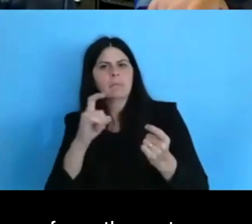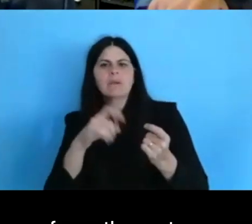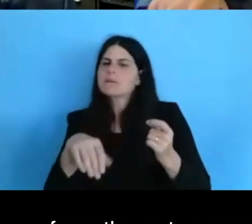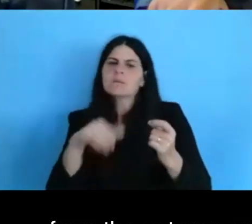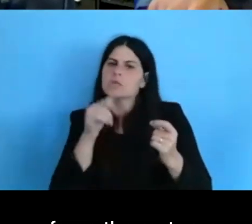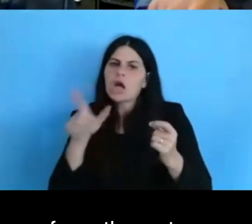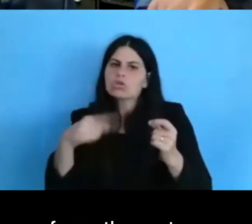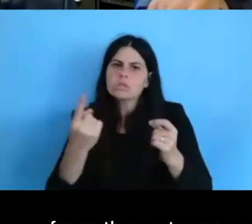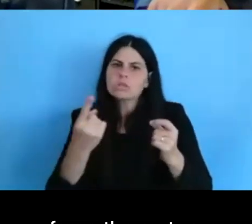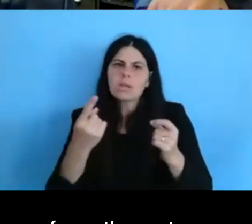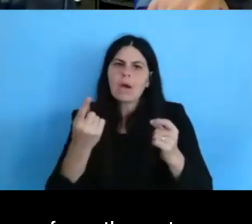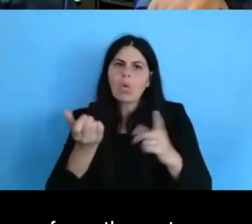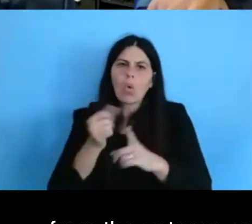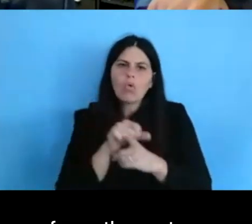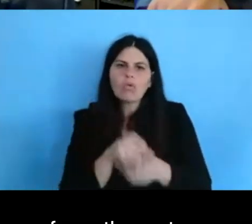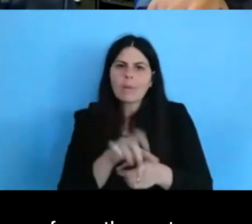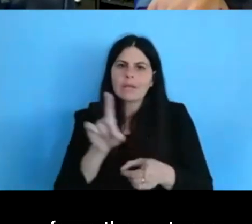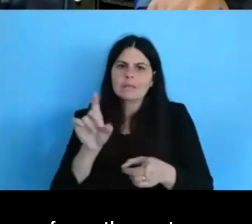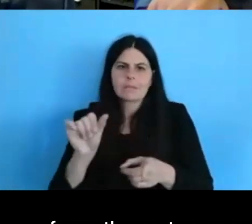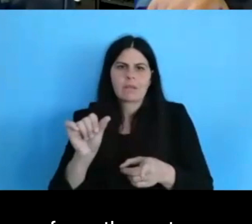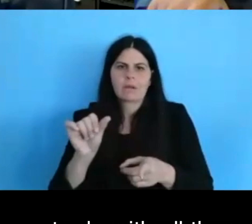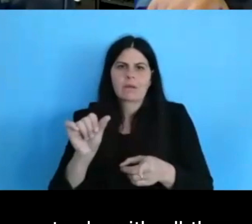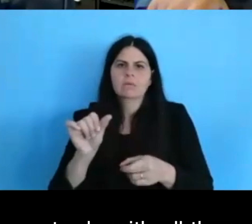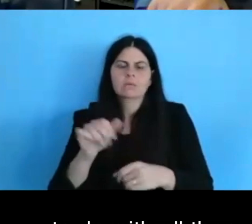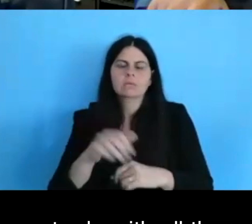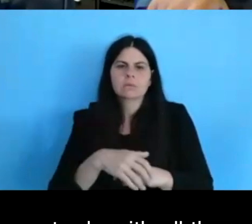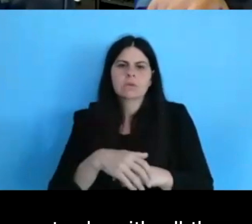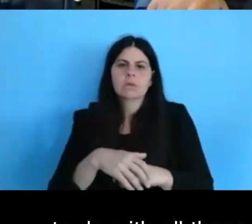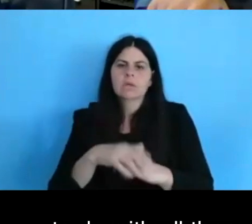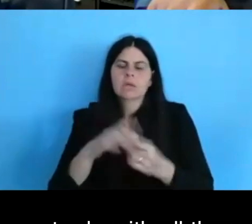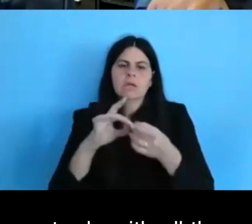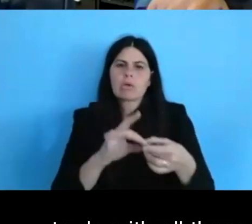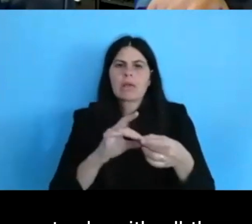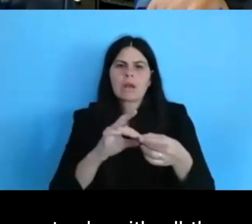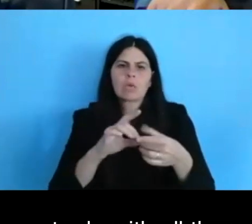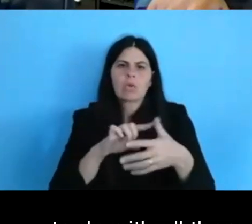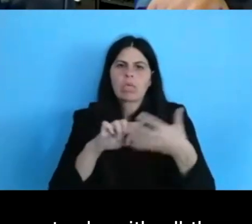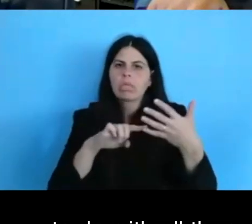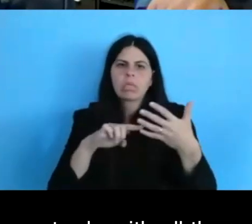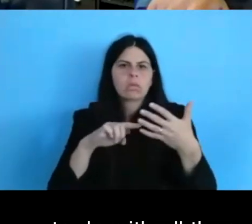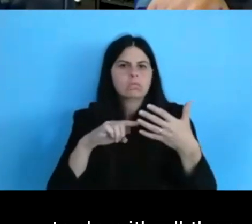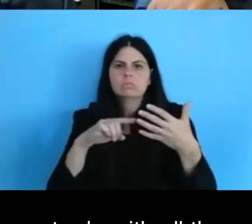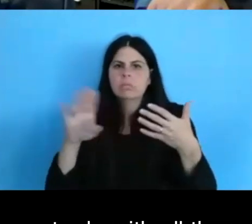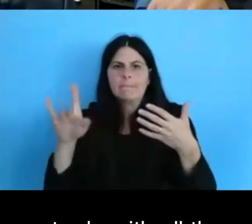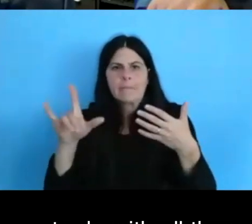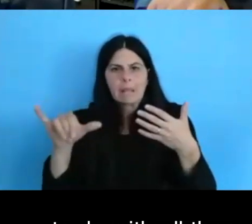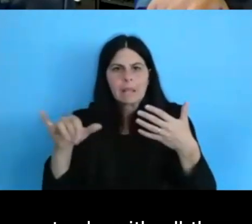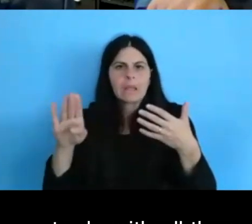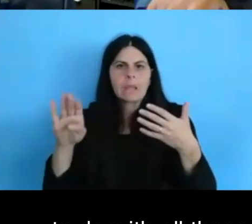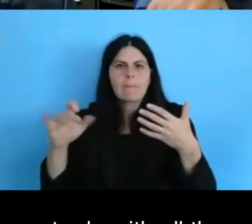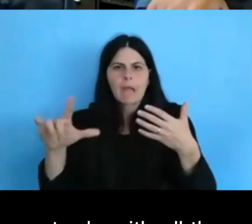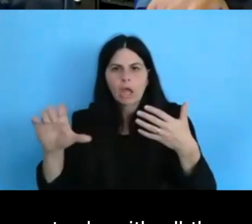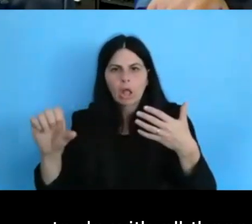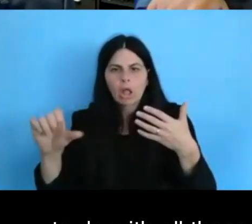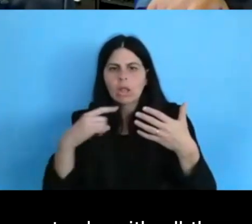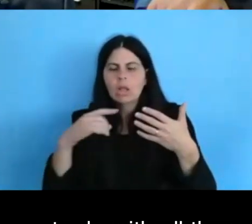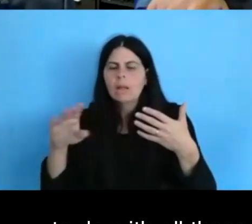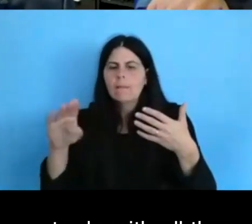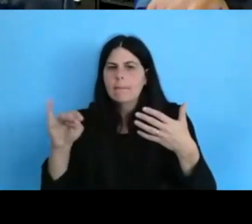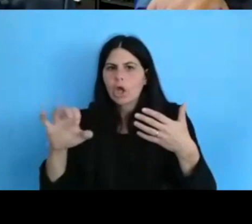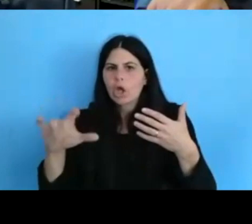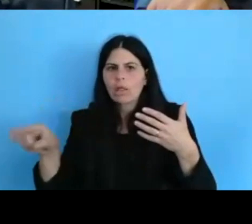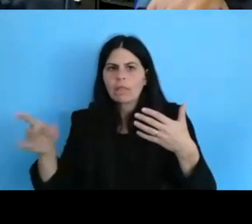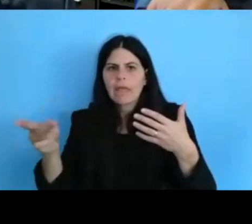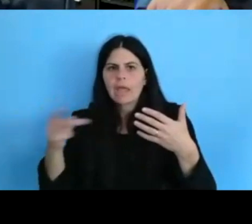just overcoming the disability. It has to do with all those things that Billy and Michael have talked about, with teamwork and